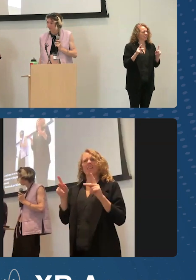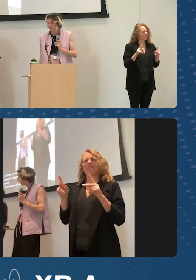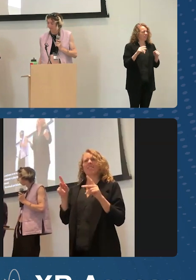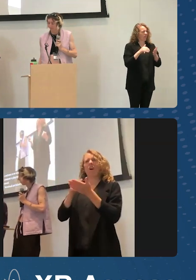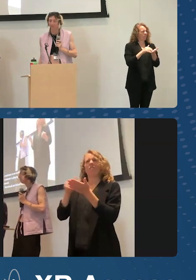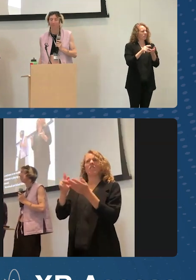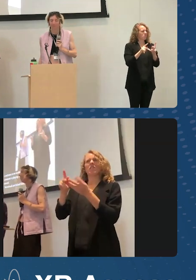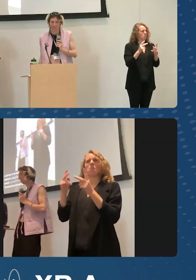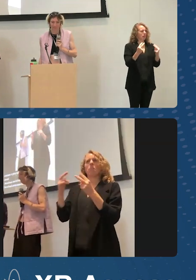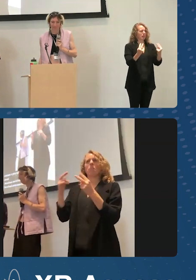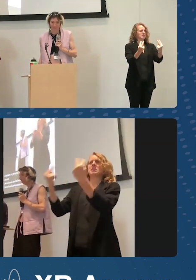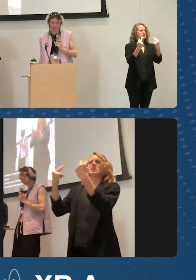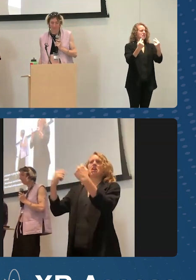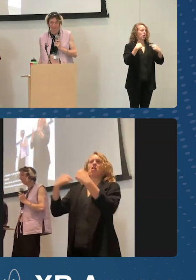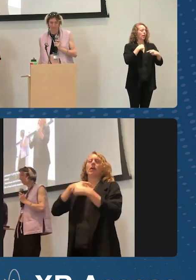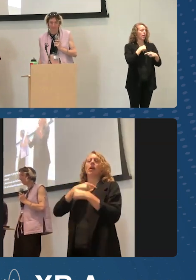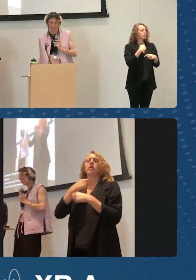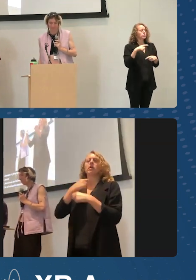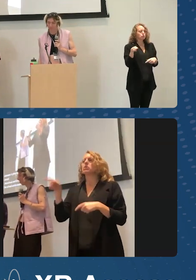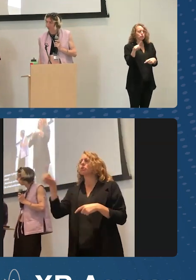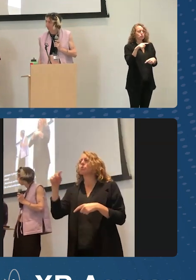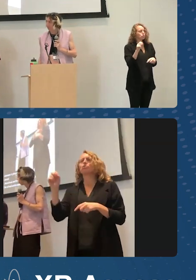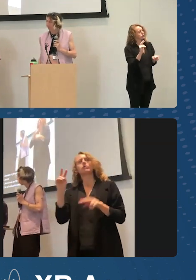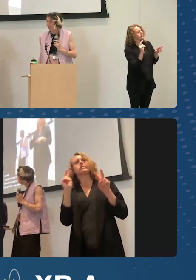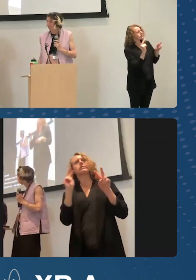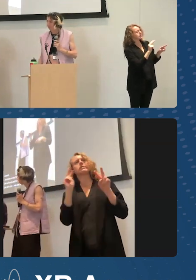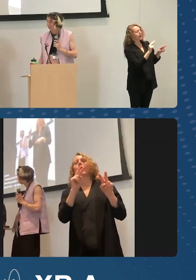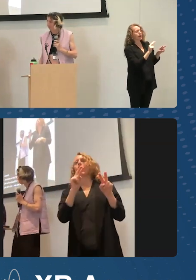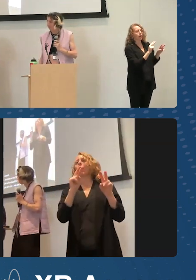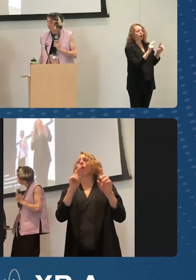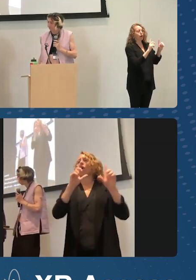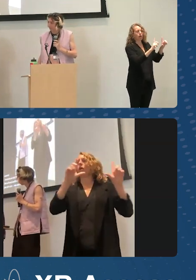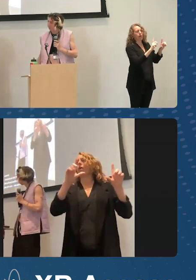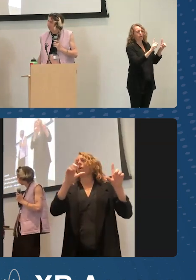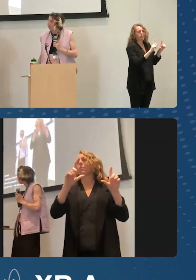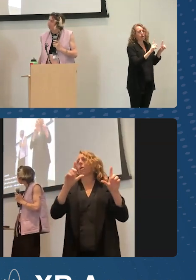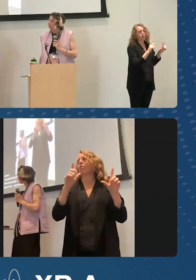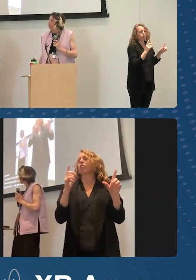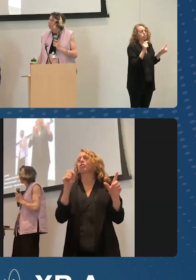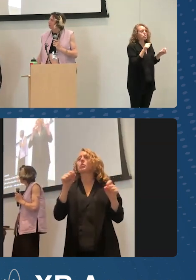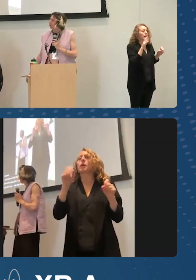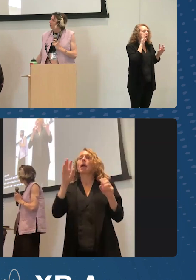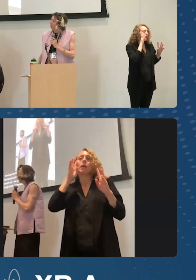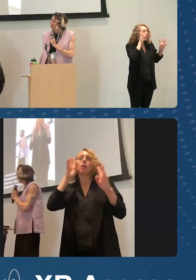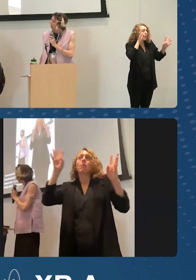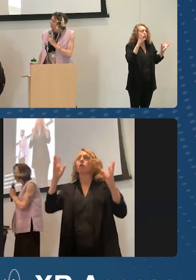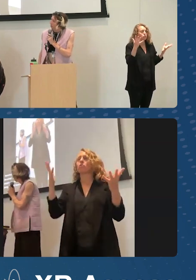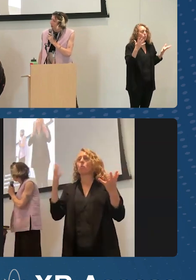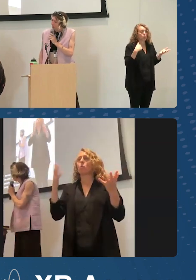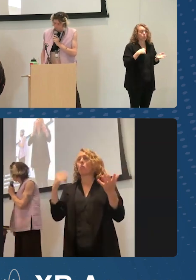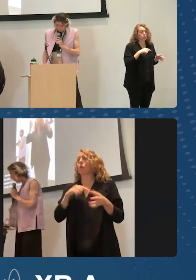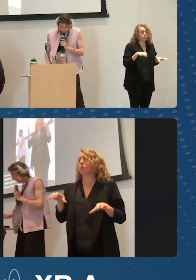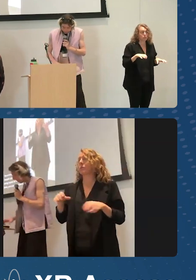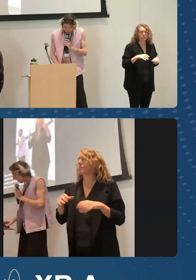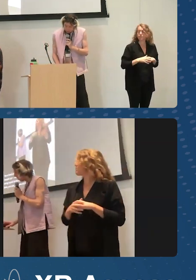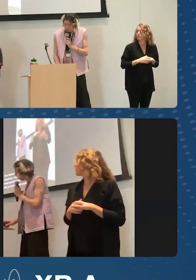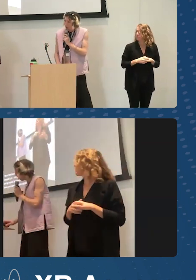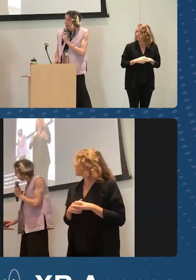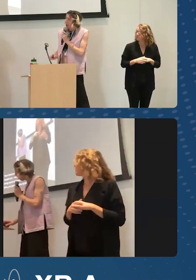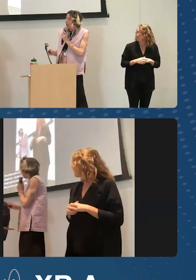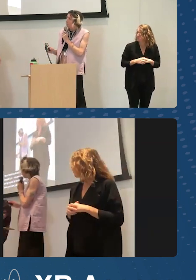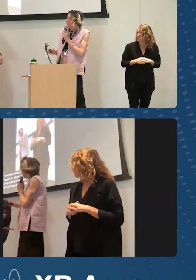You know, this time you can just like stare at the monitor and kind of like imagine what we're doing. What's on screen? So